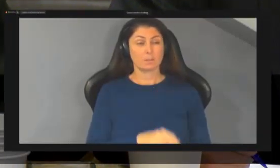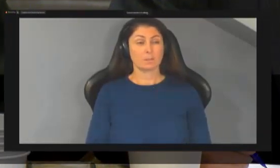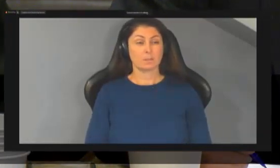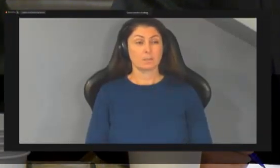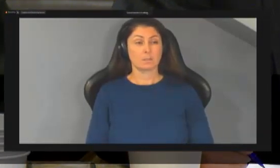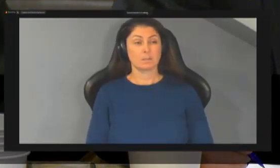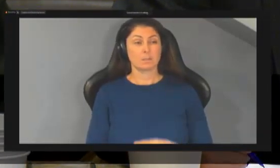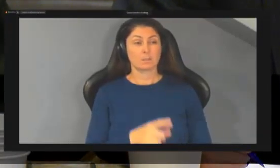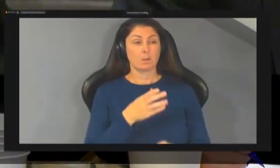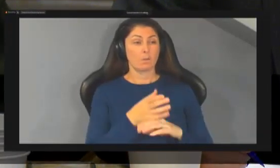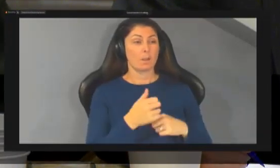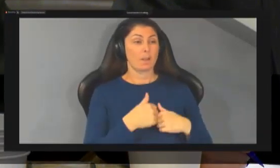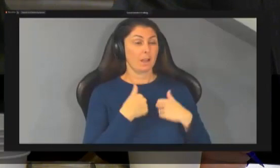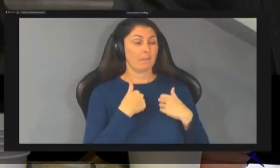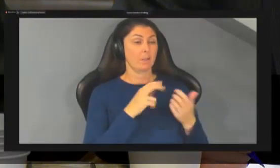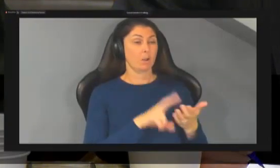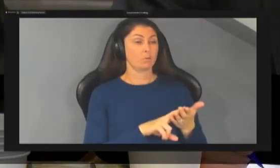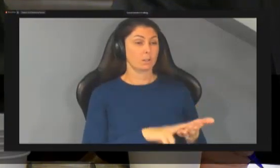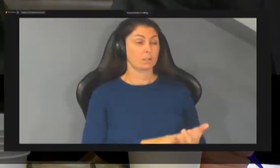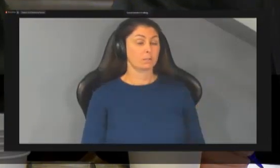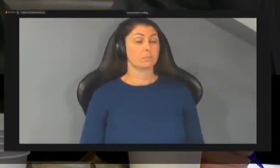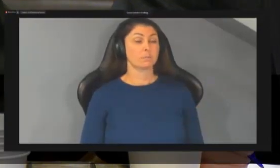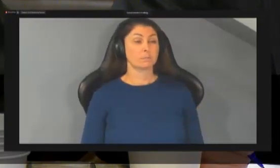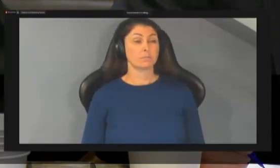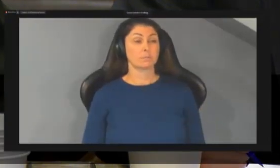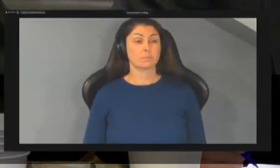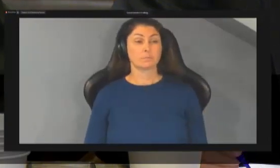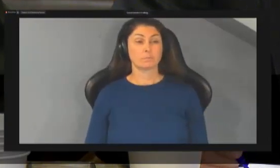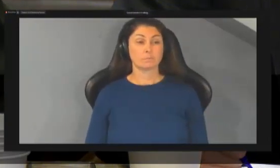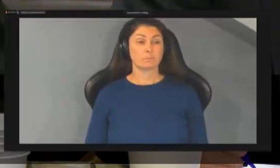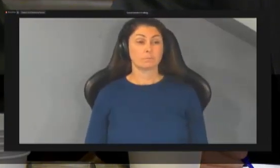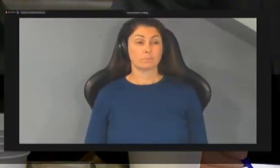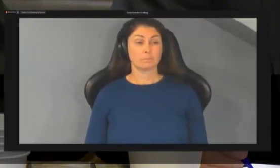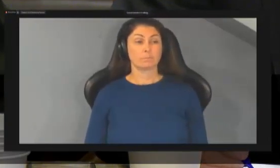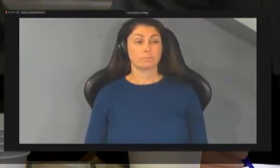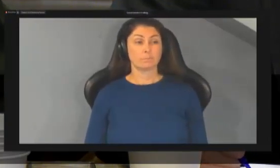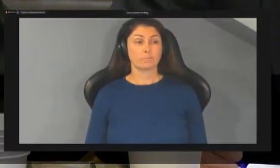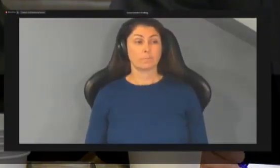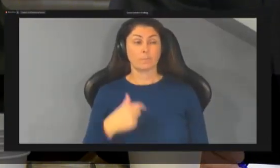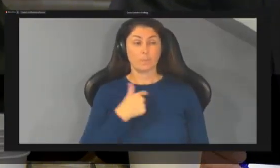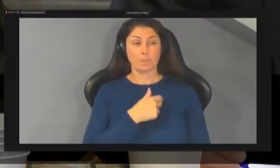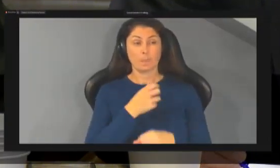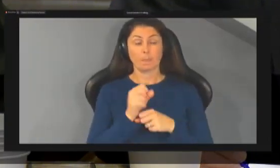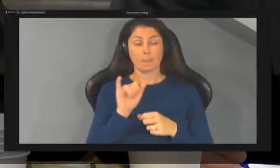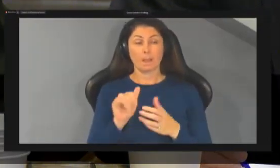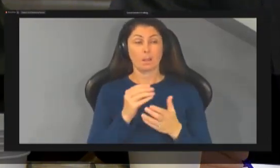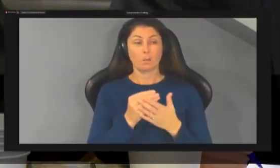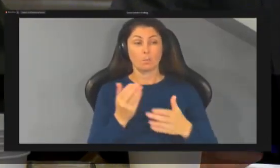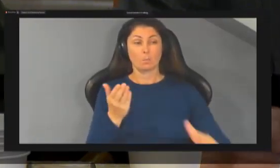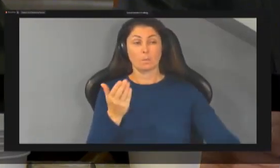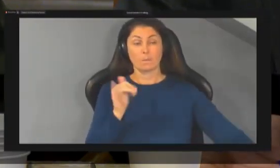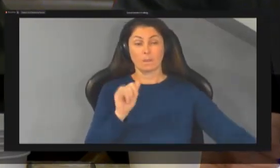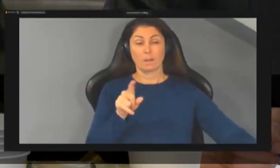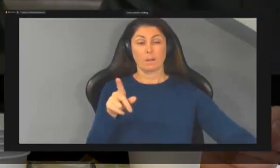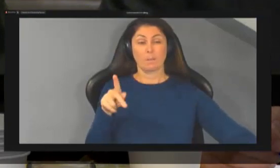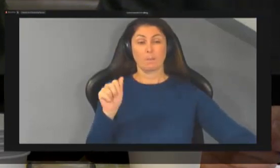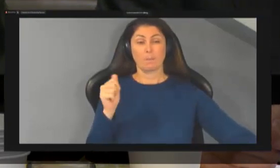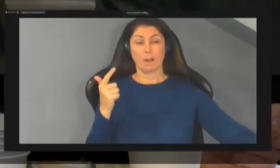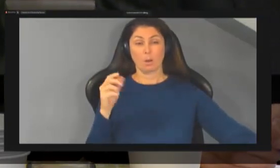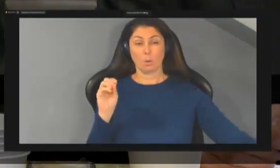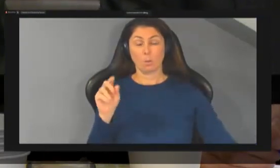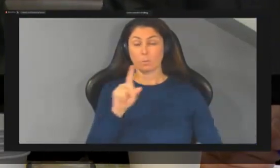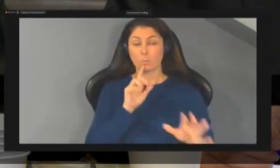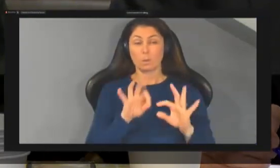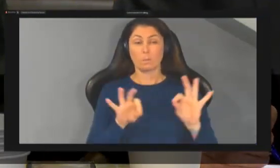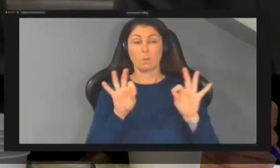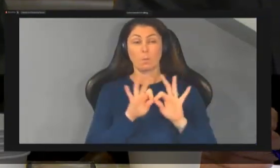the life of the contract. Yeah. So we got that refund, but that's going to go into PAYGO, and it was important for me for that to